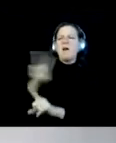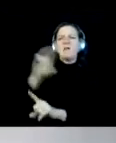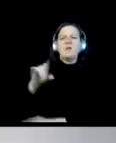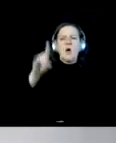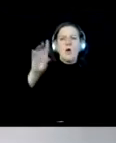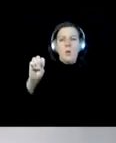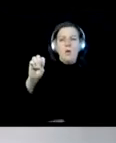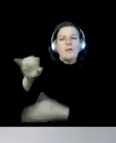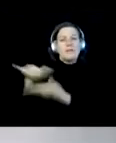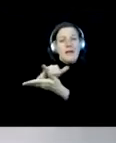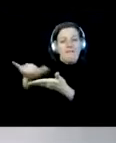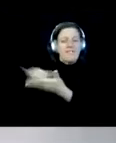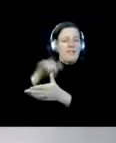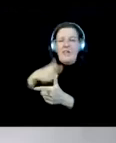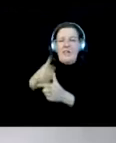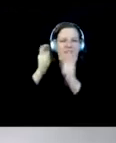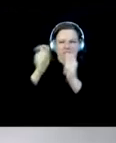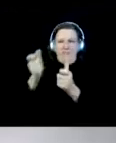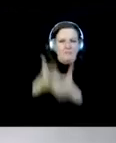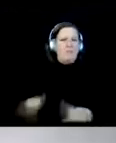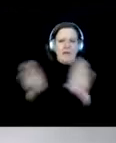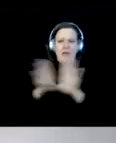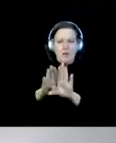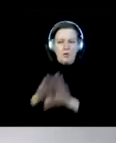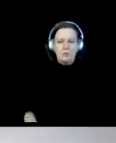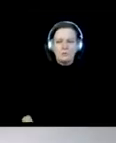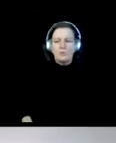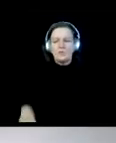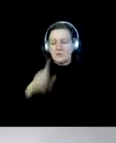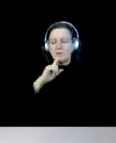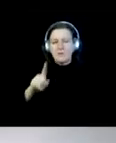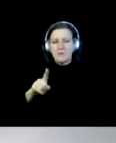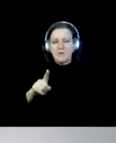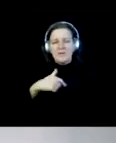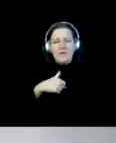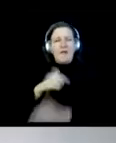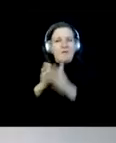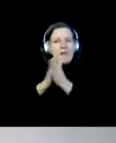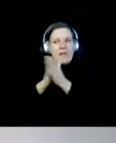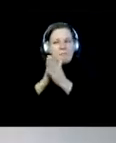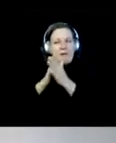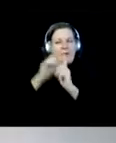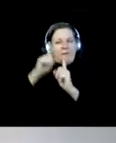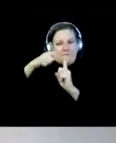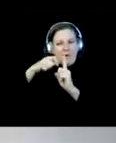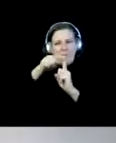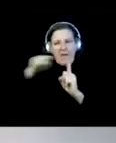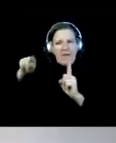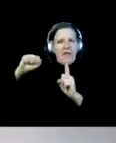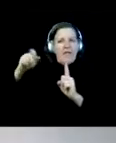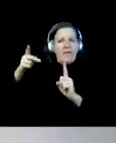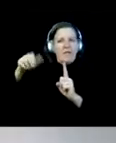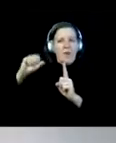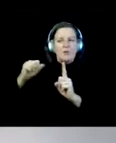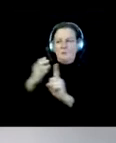closed. And yeah, I've been really into filming in those kind of spaces as they're about to be